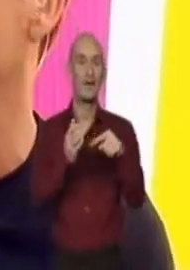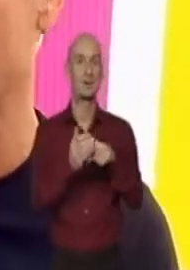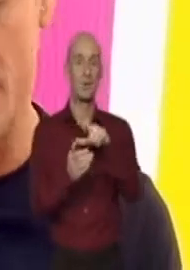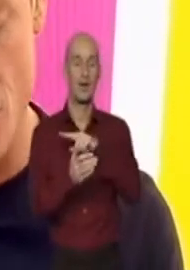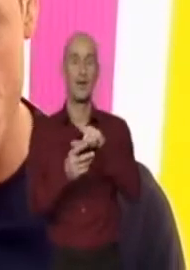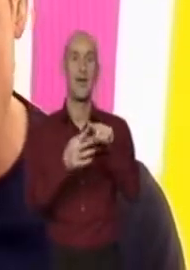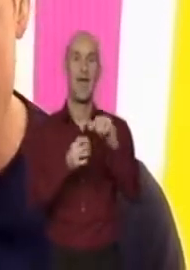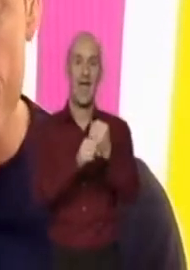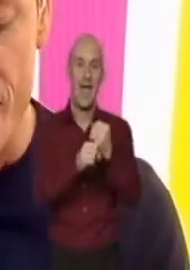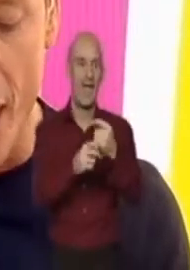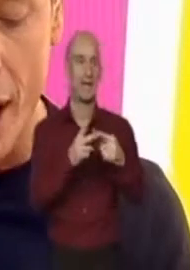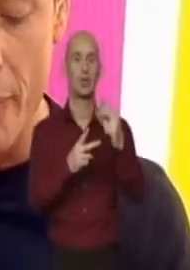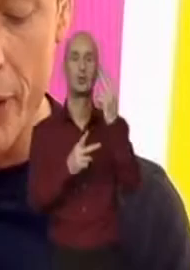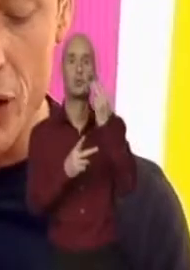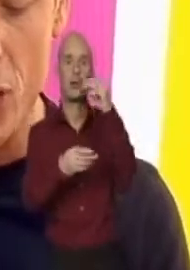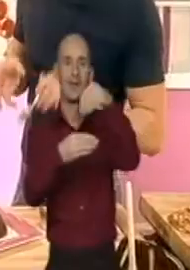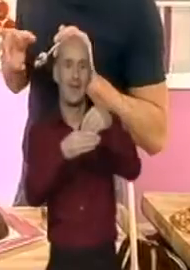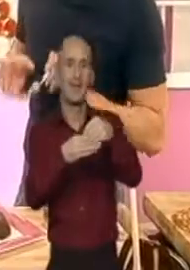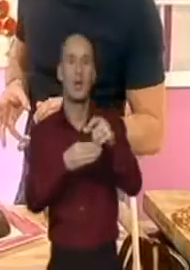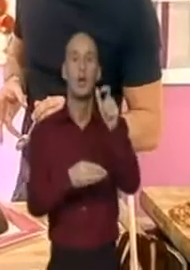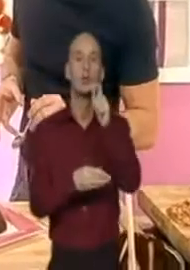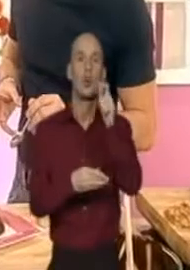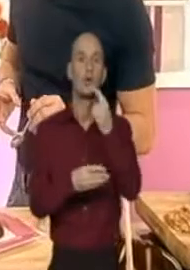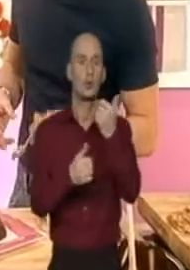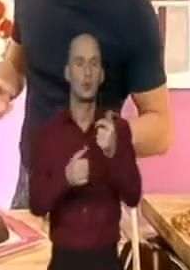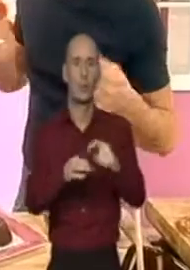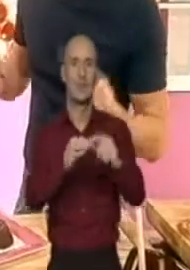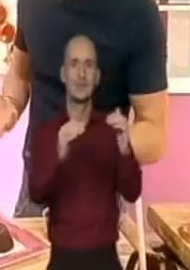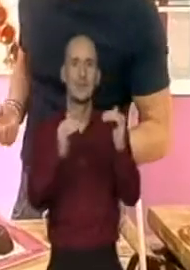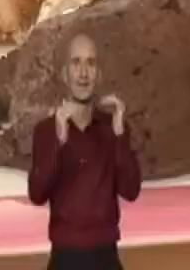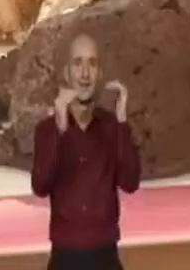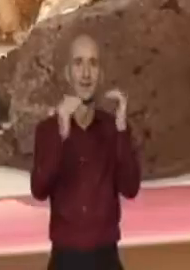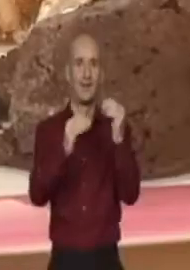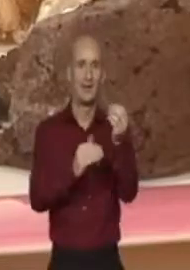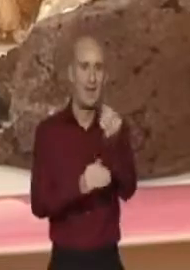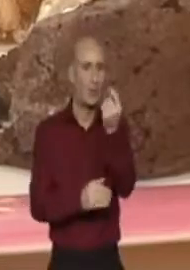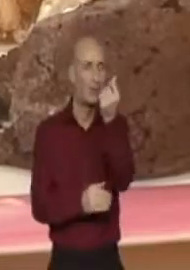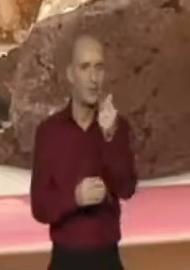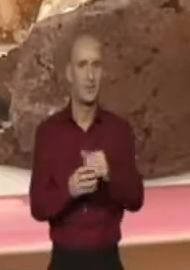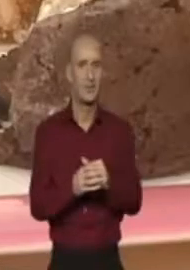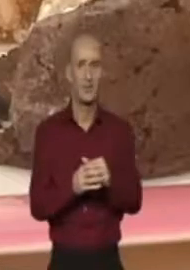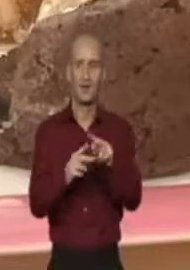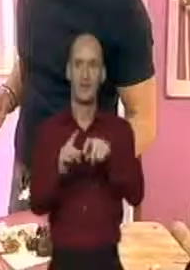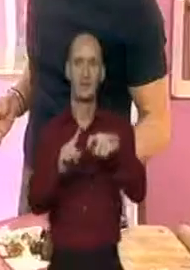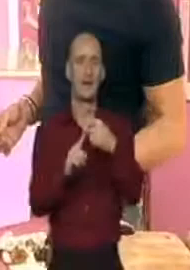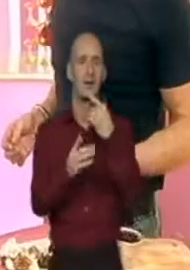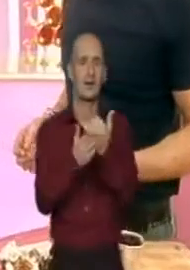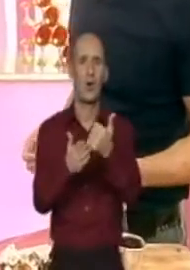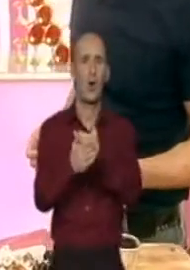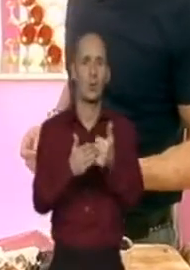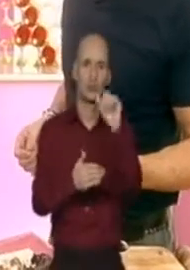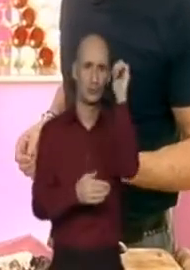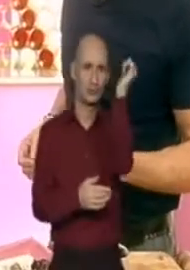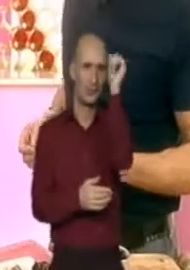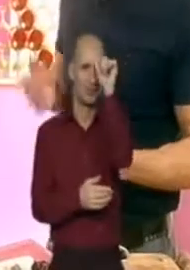sugar, and okay, there's sugar in it. But the chocolate is really good quality, and we're not using lots of flour or anything like that. Frank, so. It's brilliant, as always. You're genius.